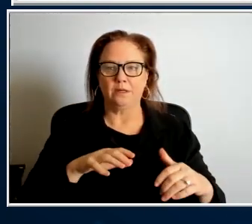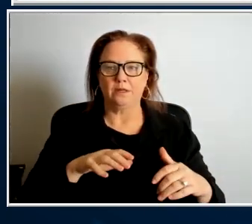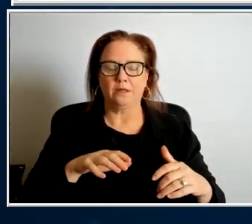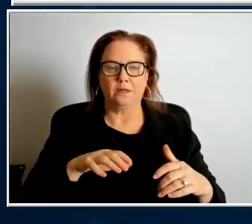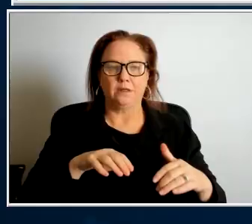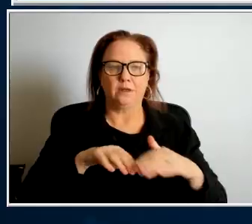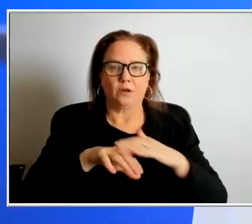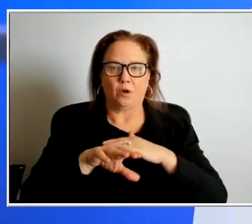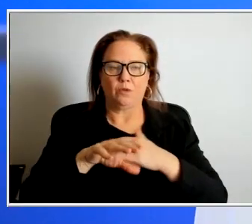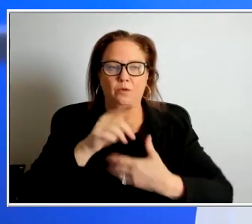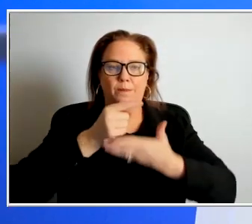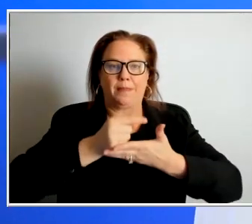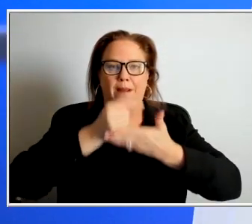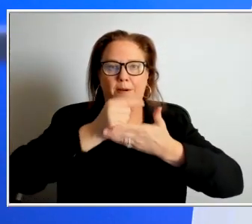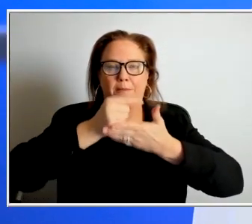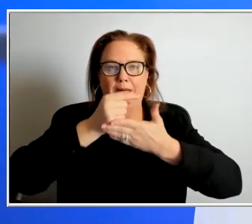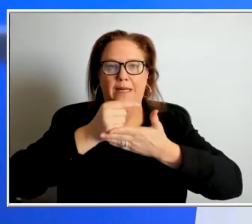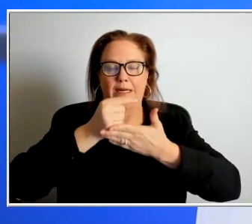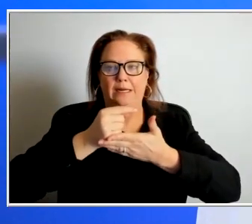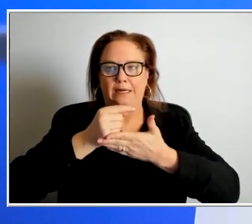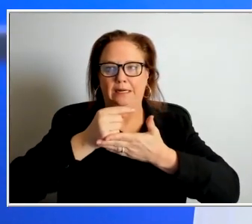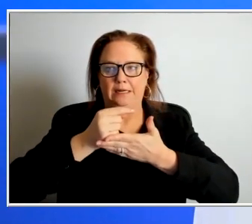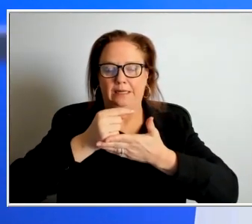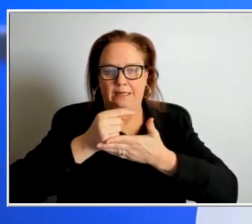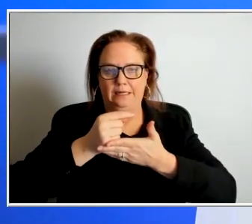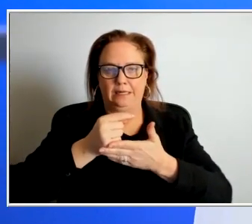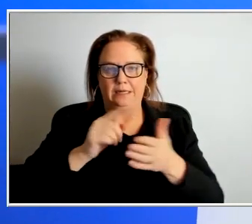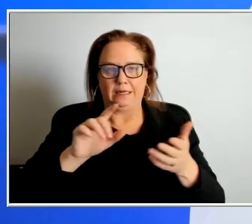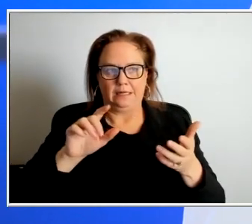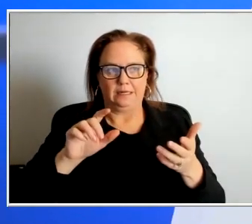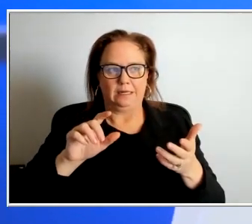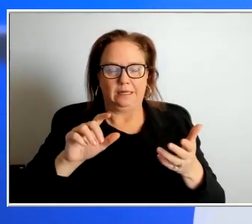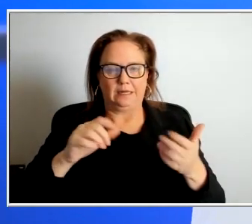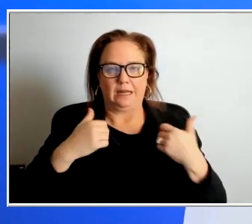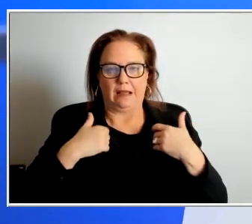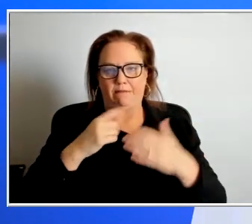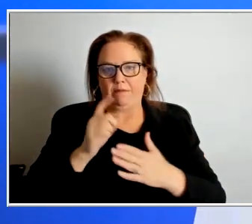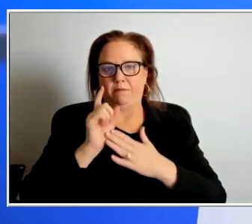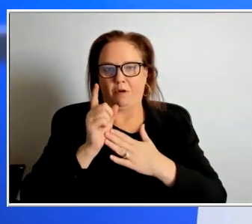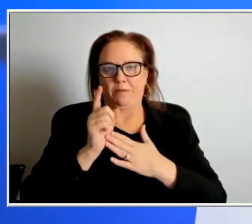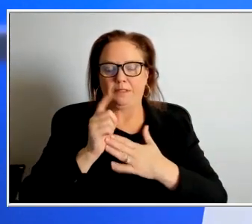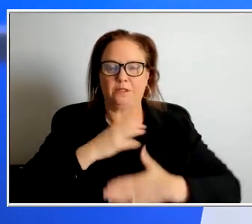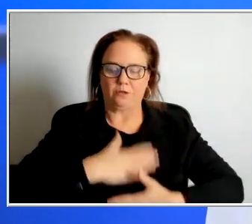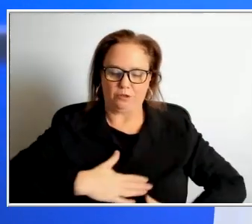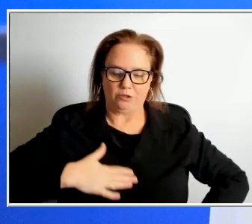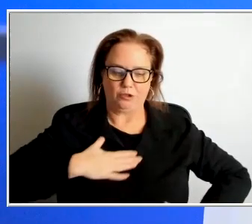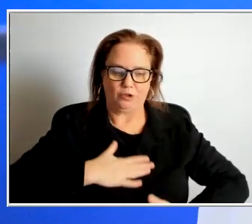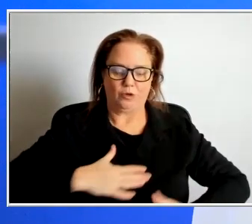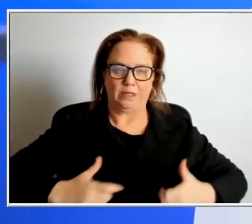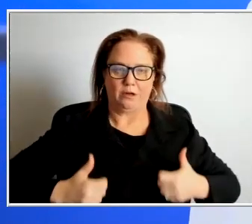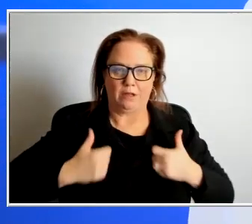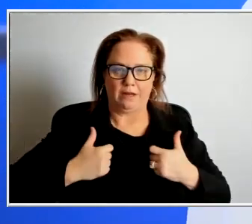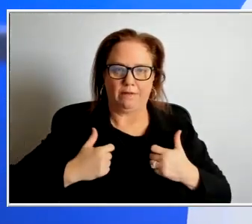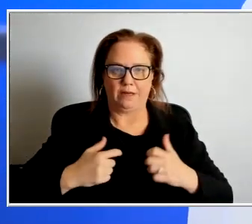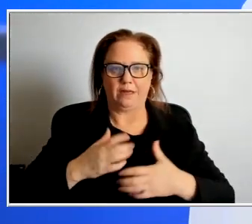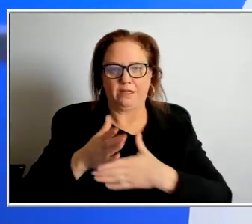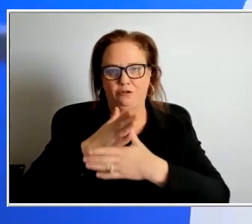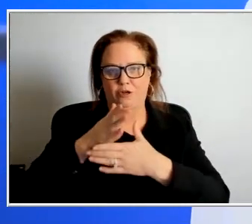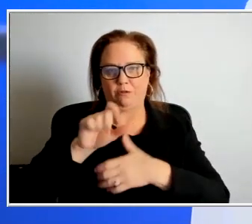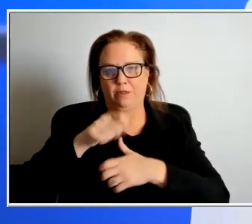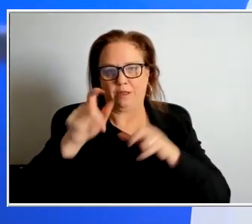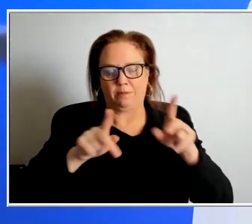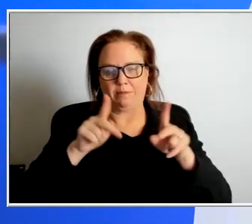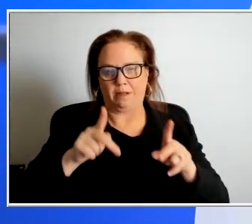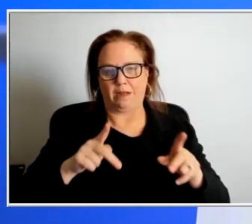intense therapy and have on the other side of it moments where they're enjoying their life and then even sharing it with other people, I find that